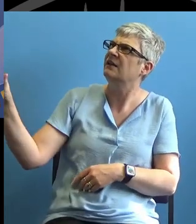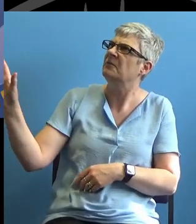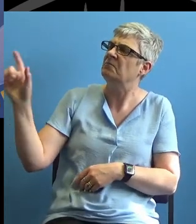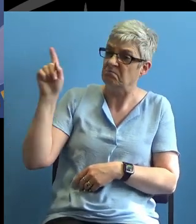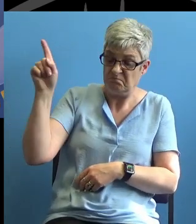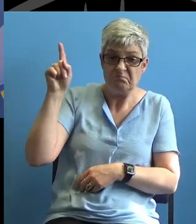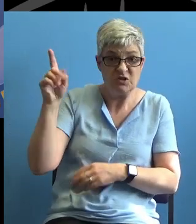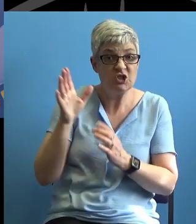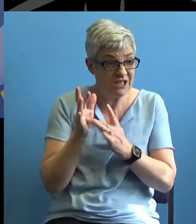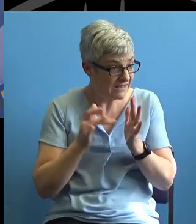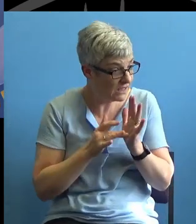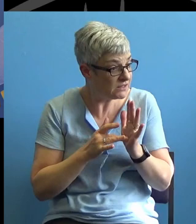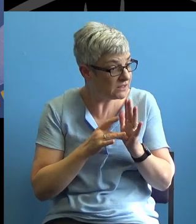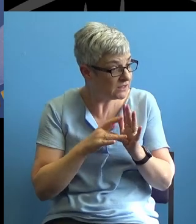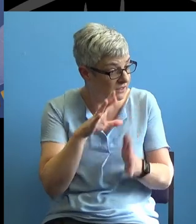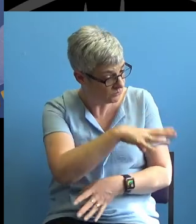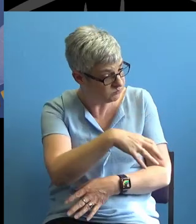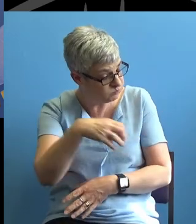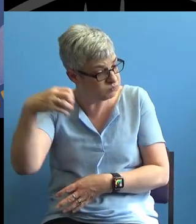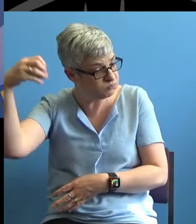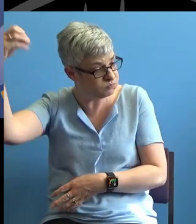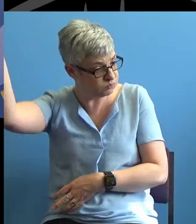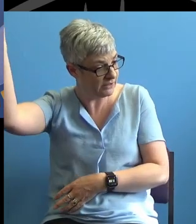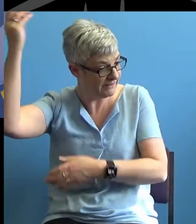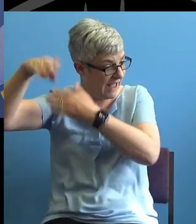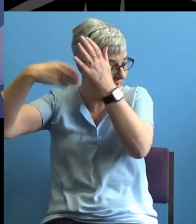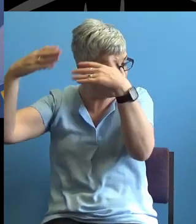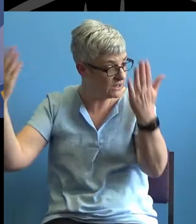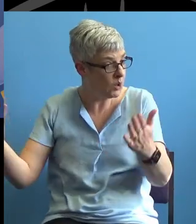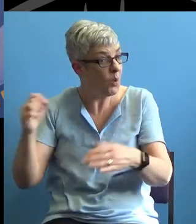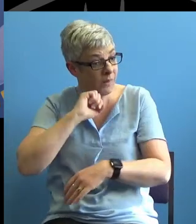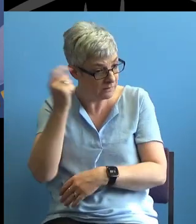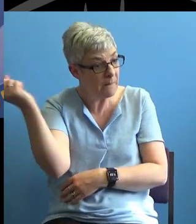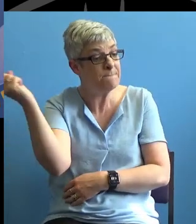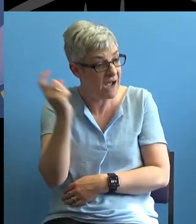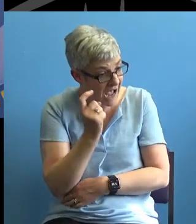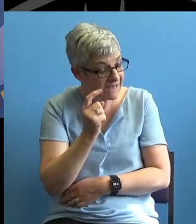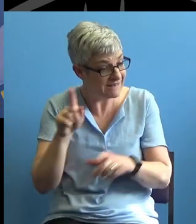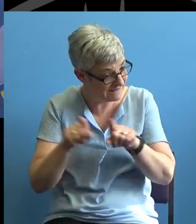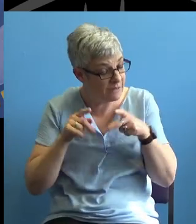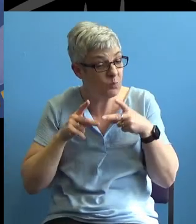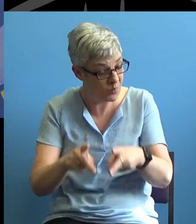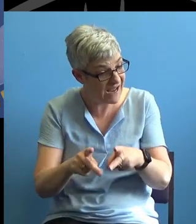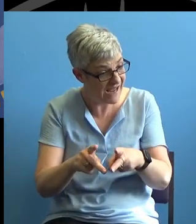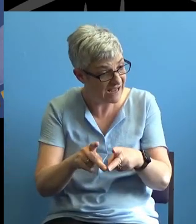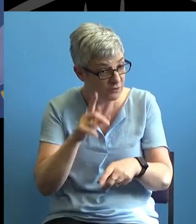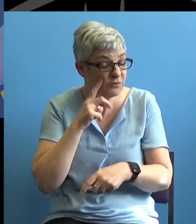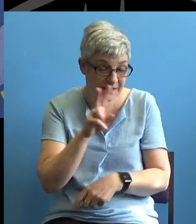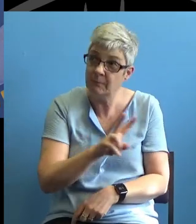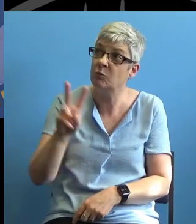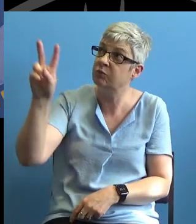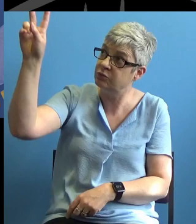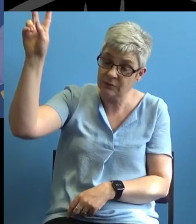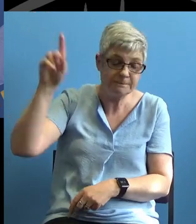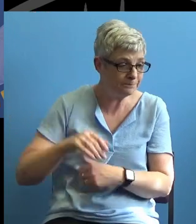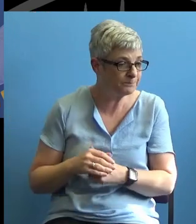same Jesus who has been taken from you into heaven will come back in the same way you have seen him go into